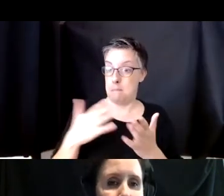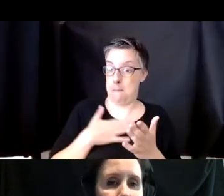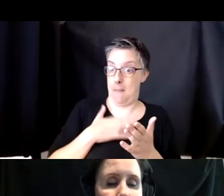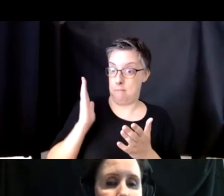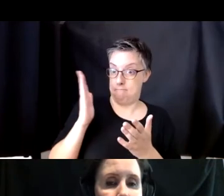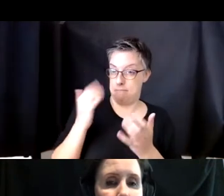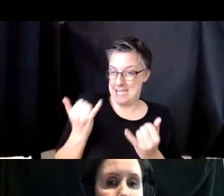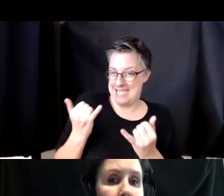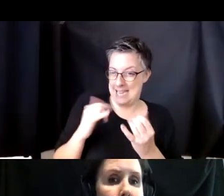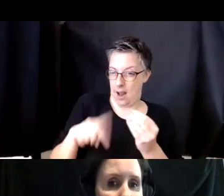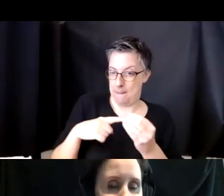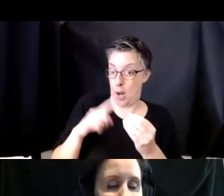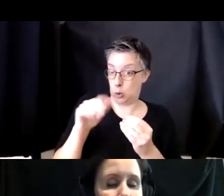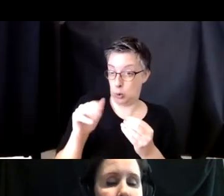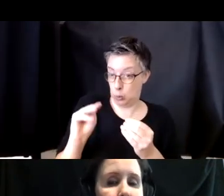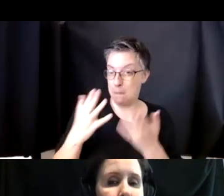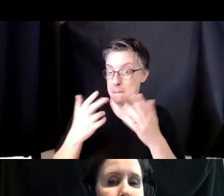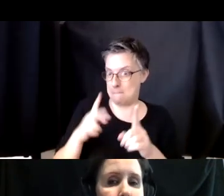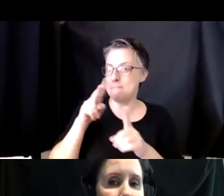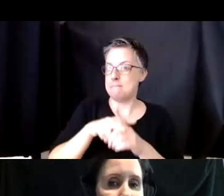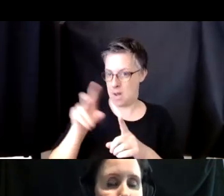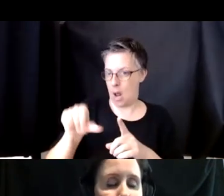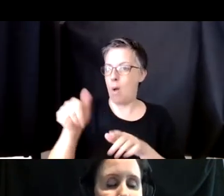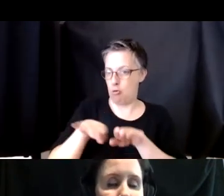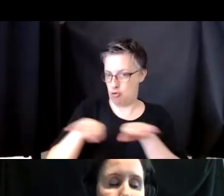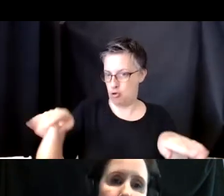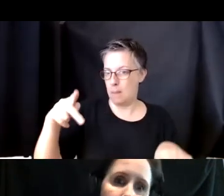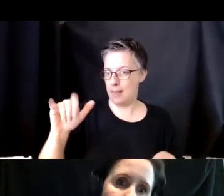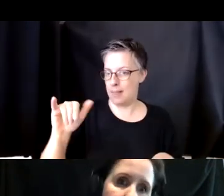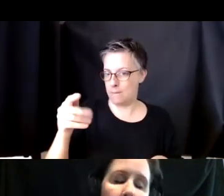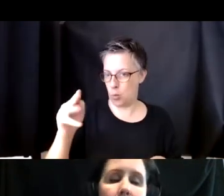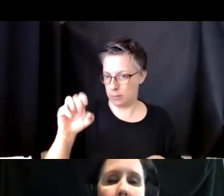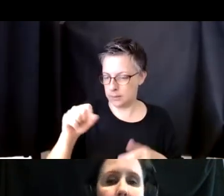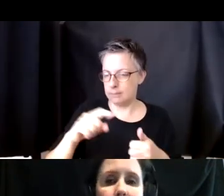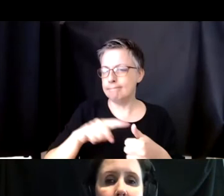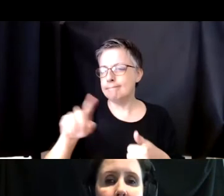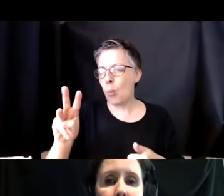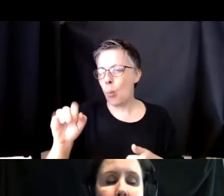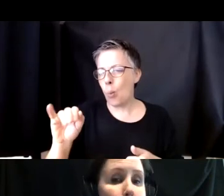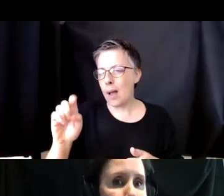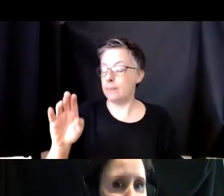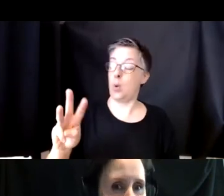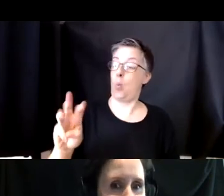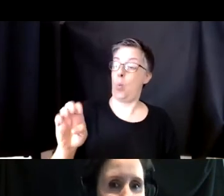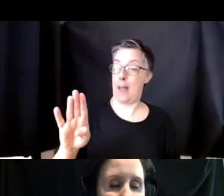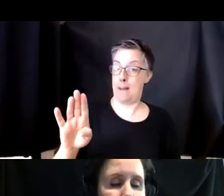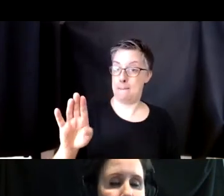Doom may apply to other platforms such as WebEx and GoToMeeting and some of these